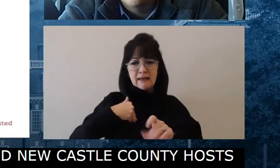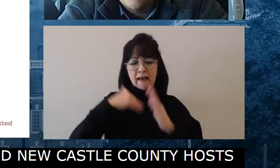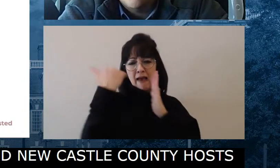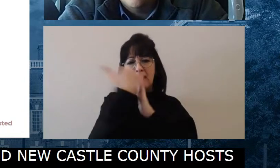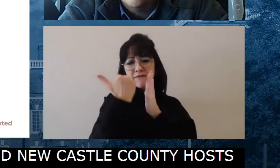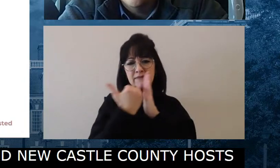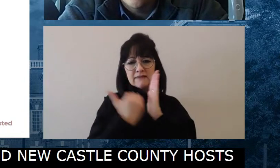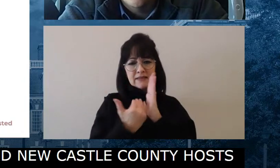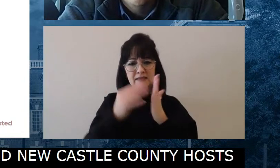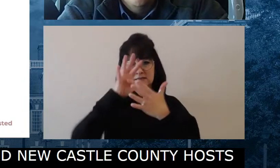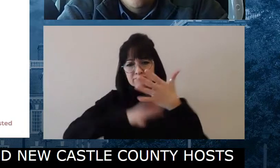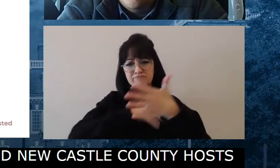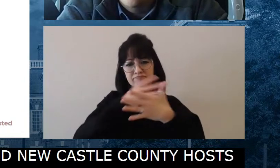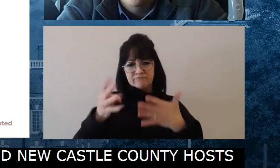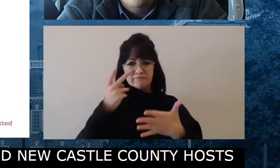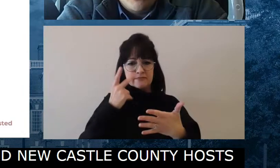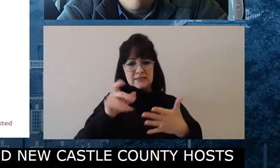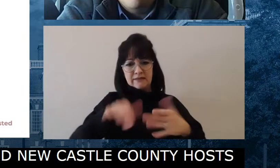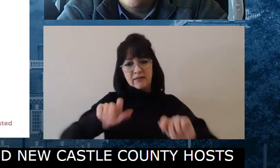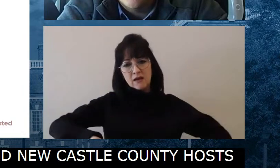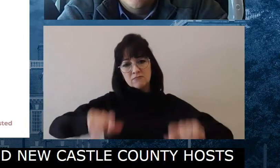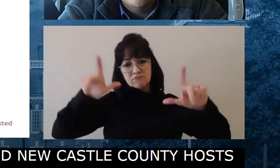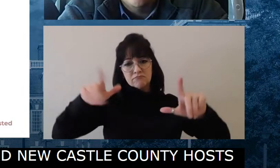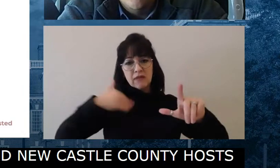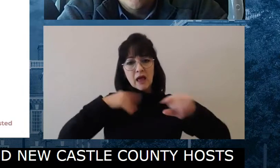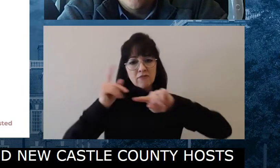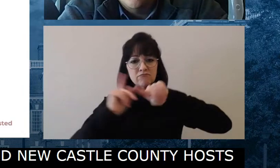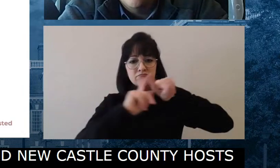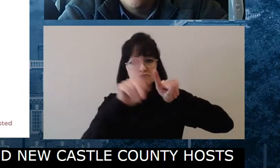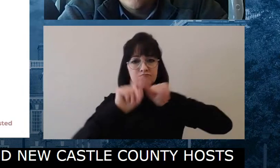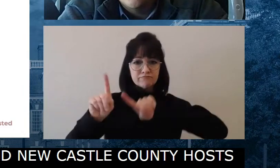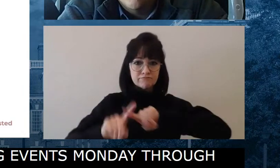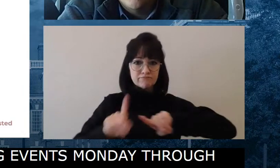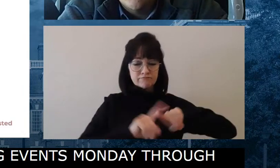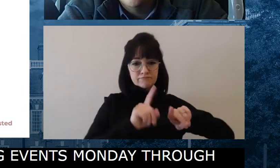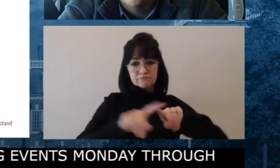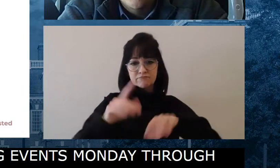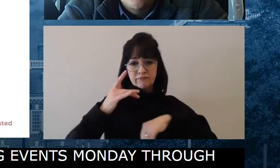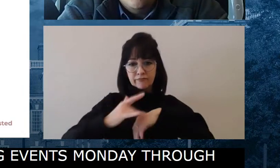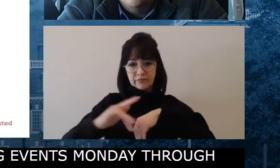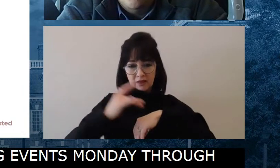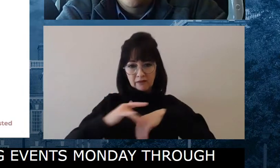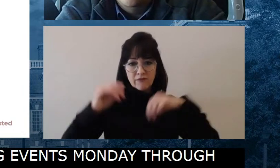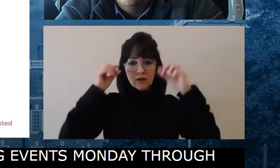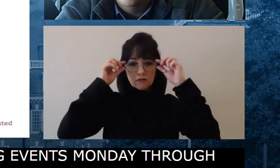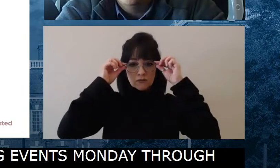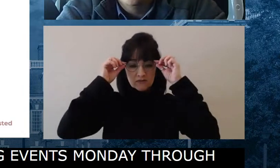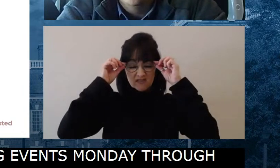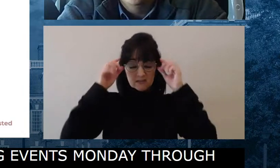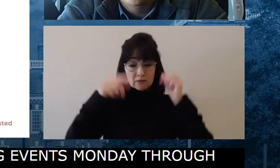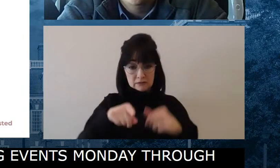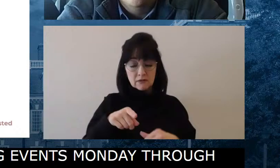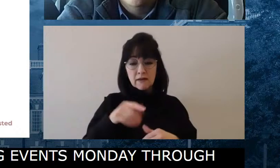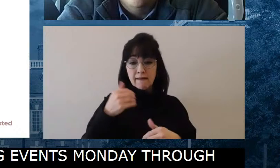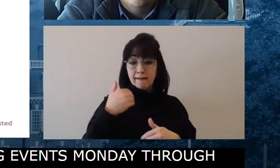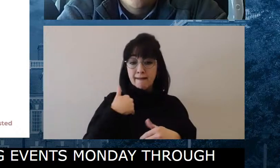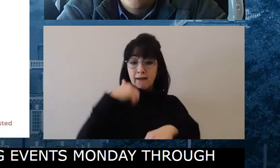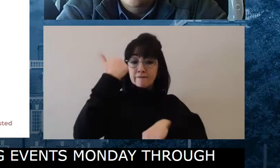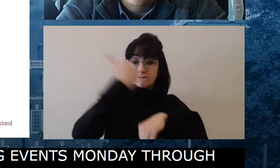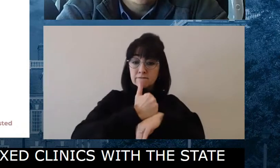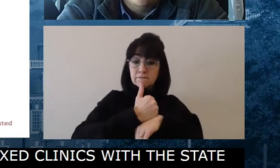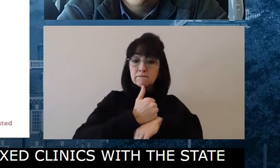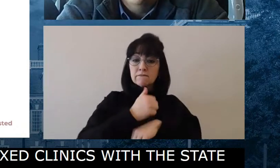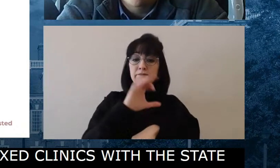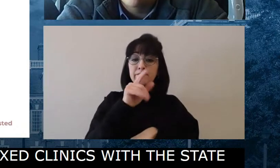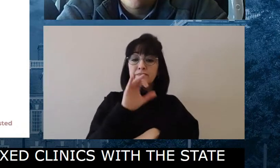Monday through Saturday usually. We have the fixed clinics with the state service centers, as well as still utilizing Walgreens.